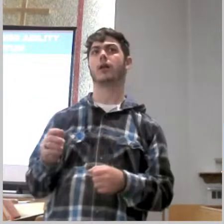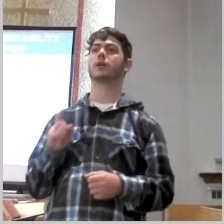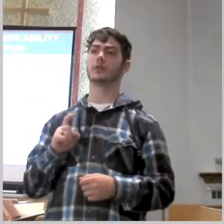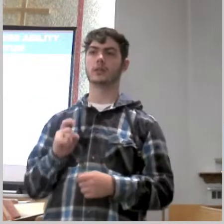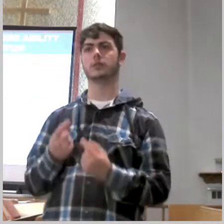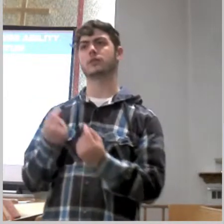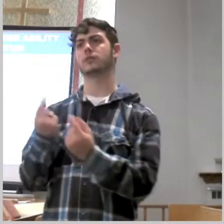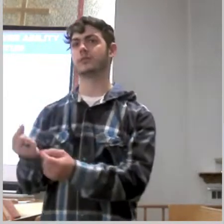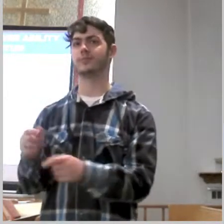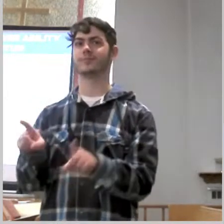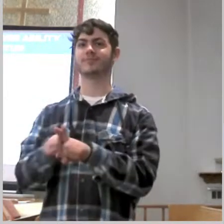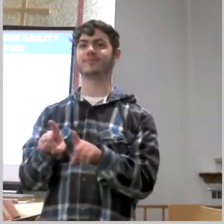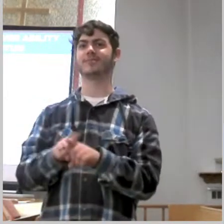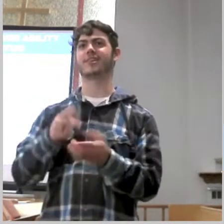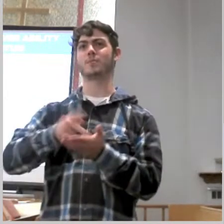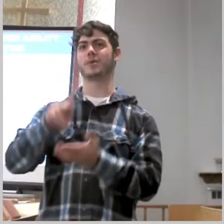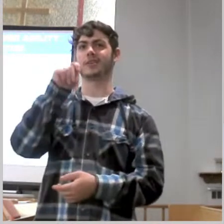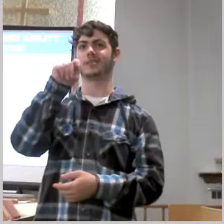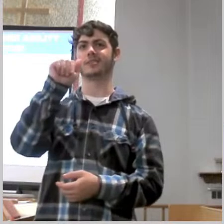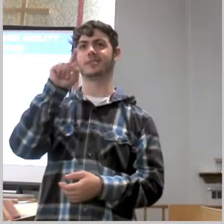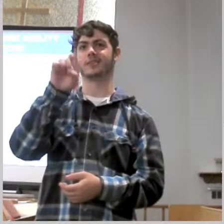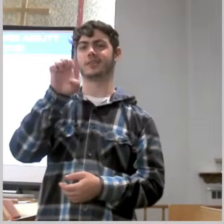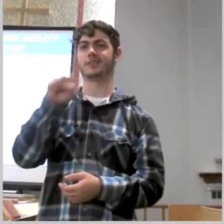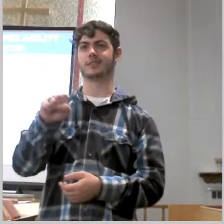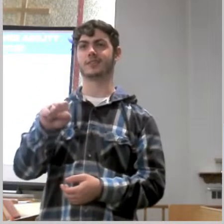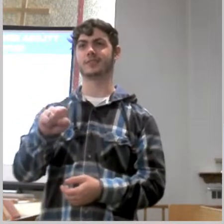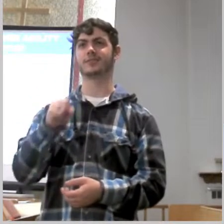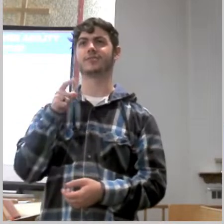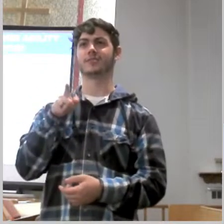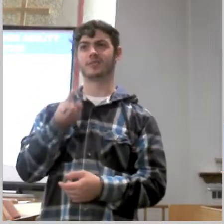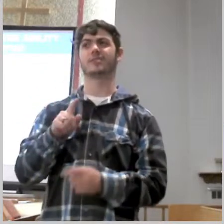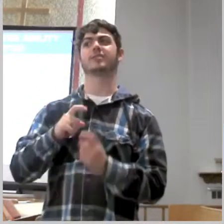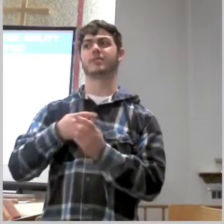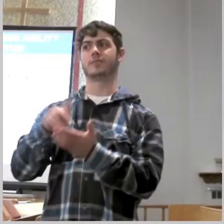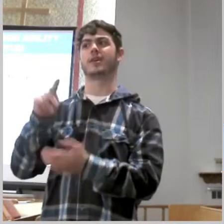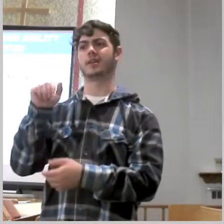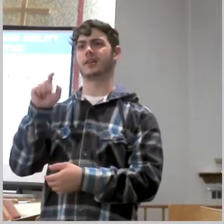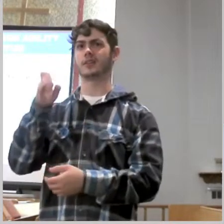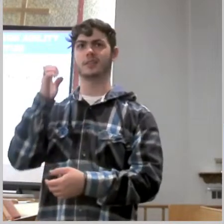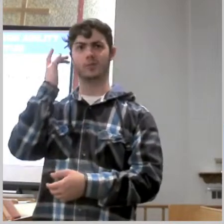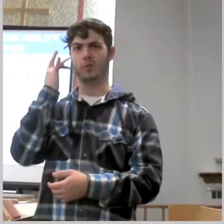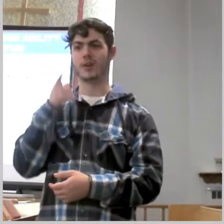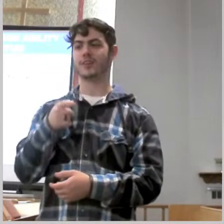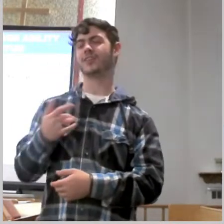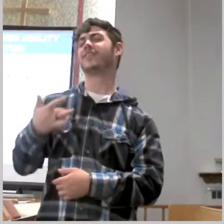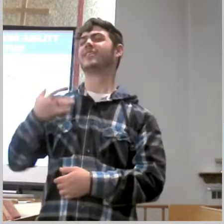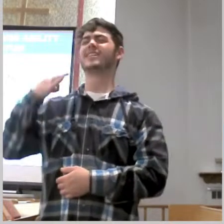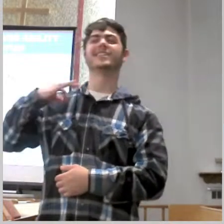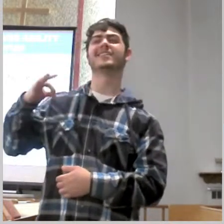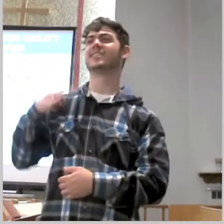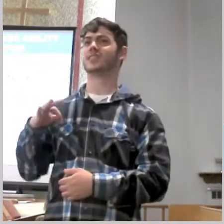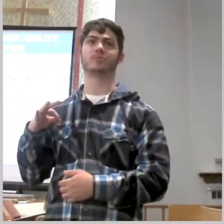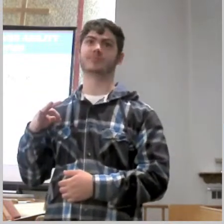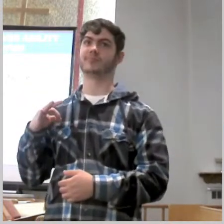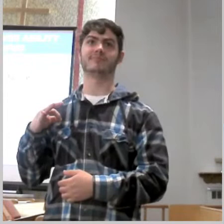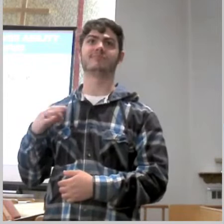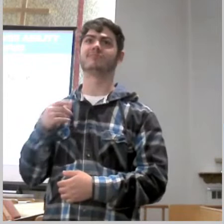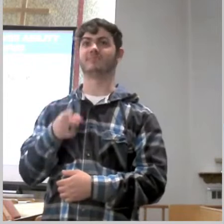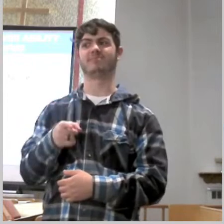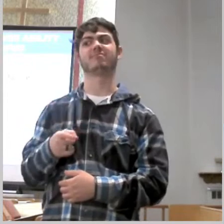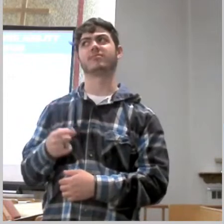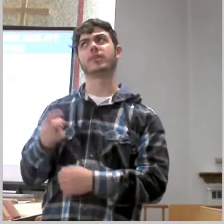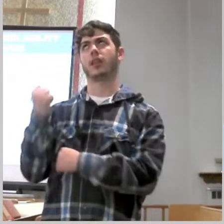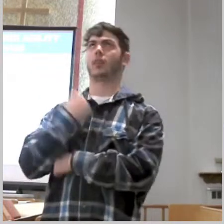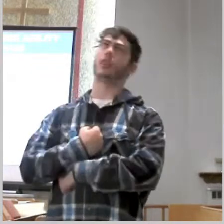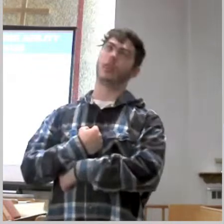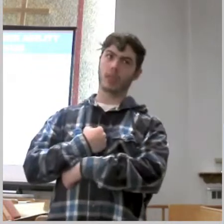freely, right? No, it is a privilege in the kingdom of God that I get to give. I want to be